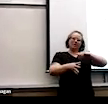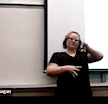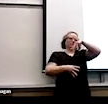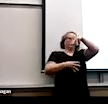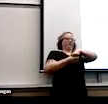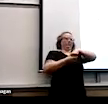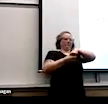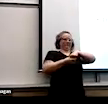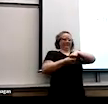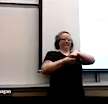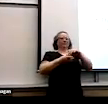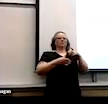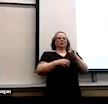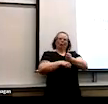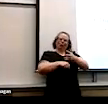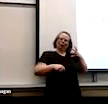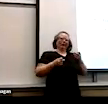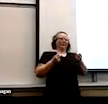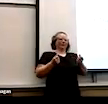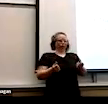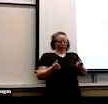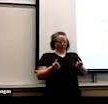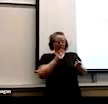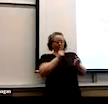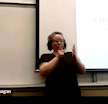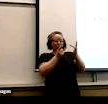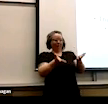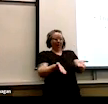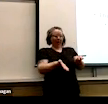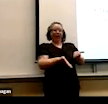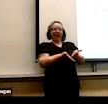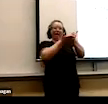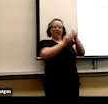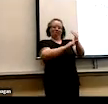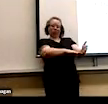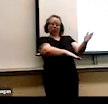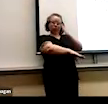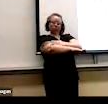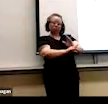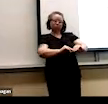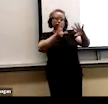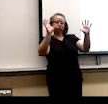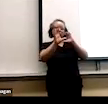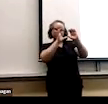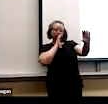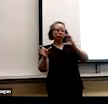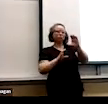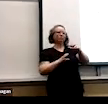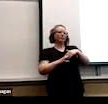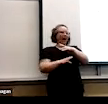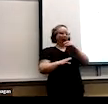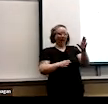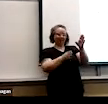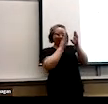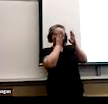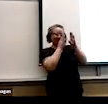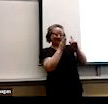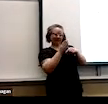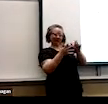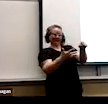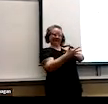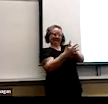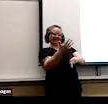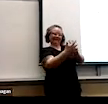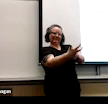to improve continuity of care, communication, opportunities to educate about needs specific to each condition, and then chances of